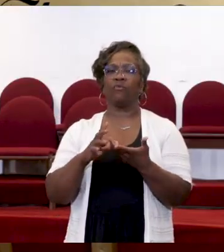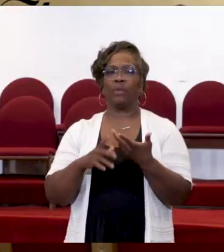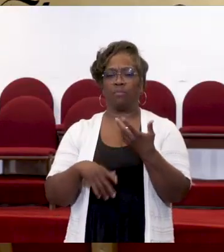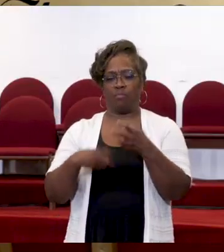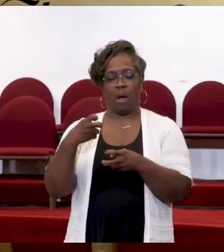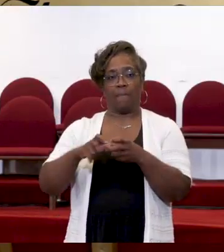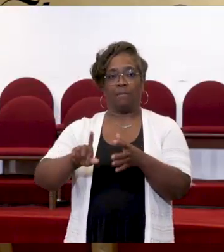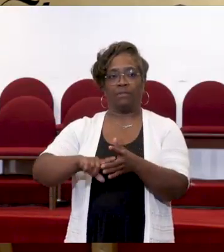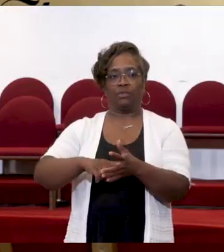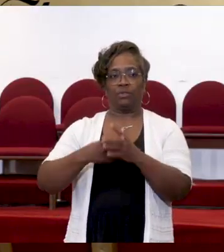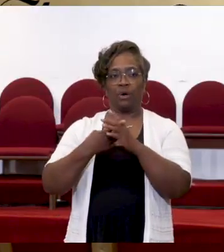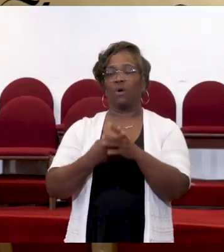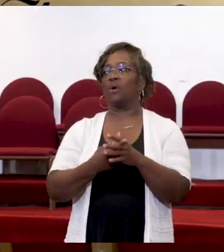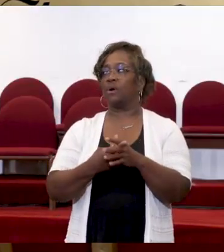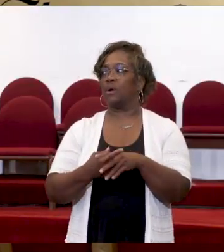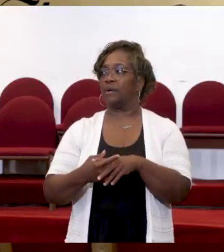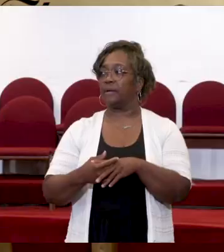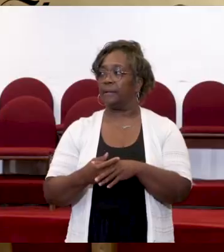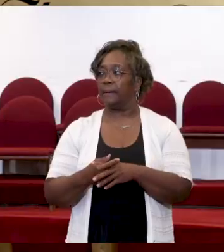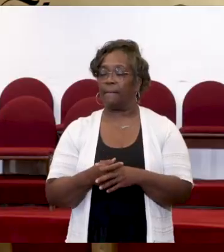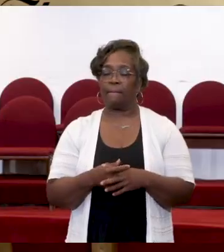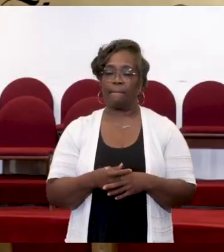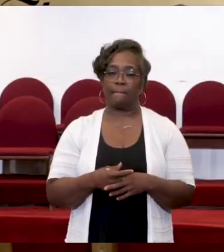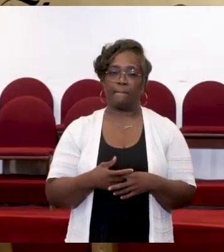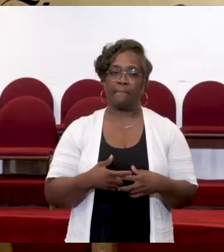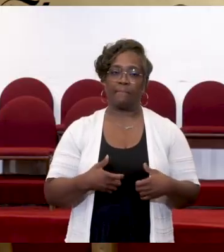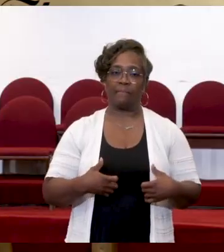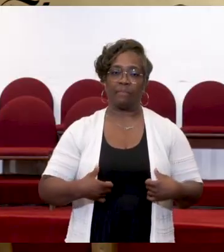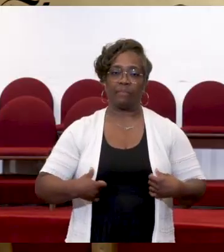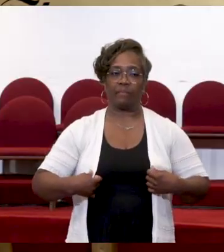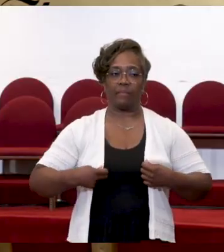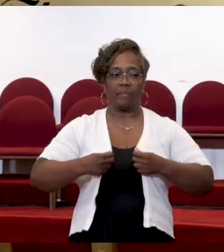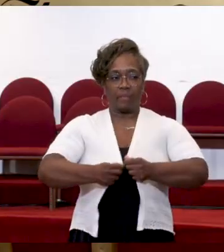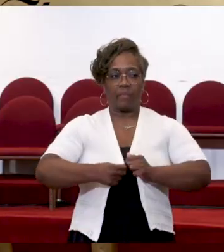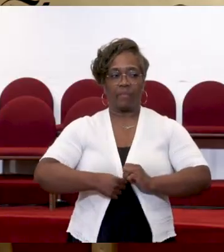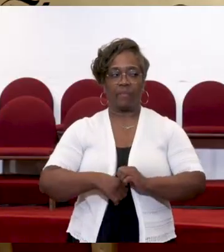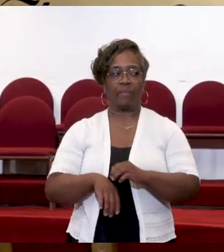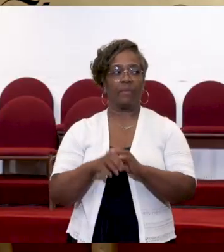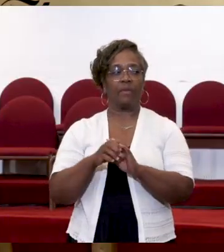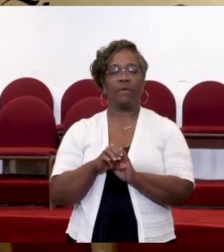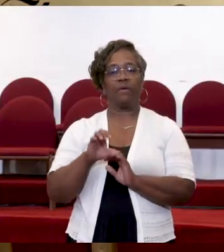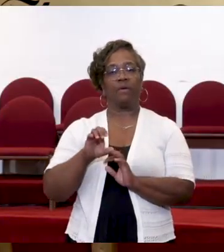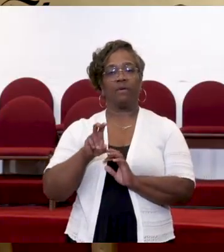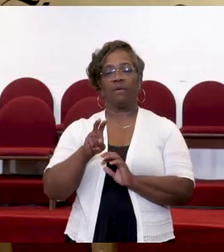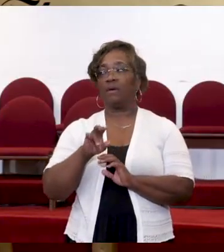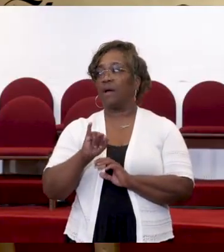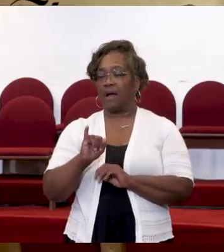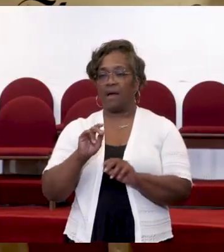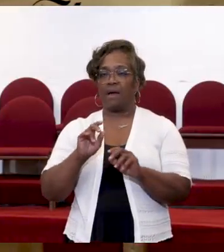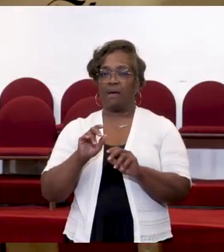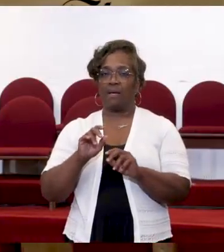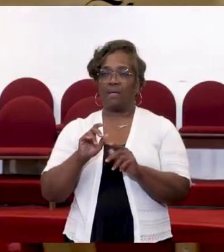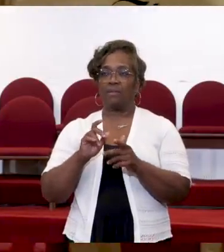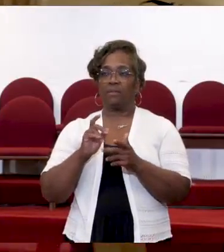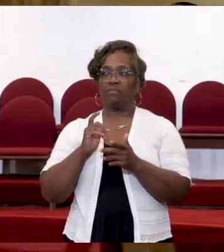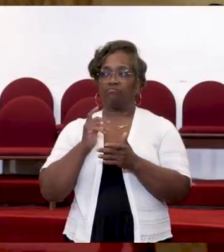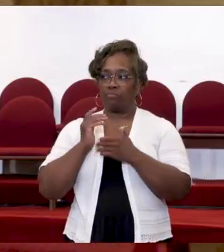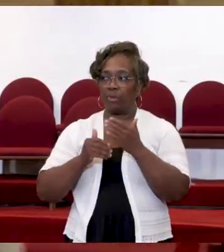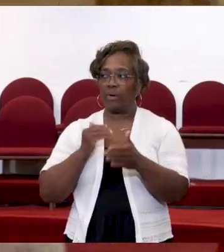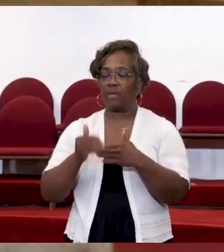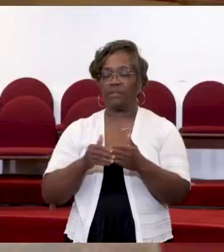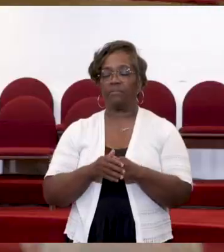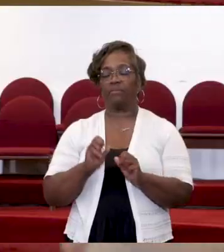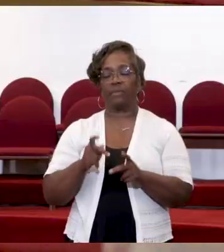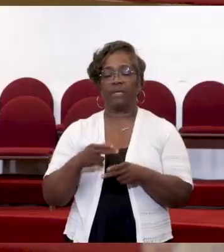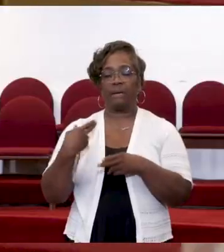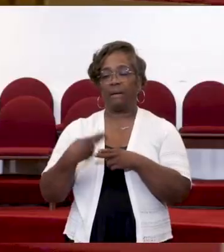to have people plugged into the neighborhood to do that. And I think our CVI folks are heading the right direction. Go ahead, tell us your